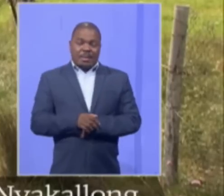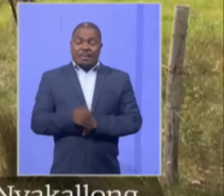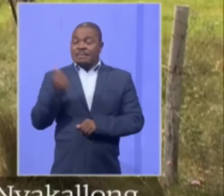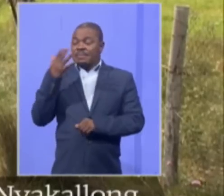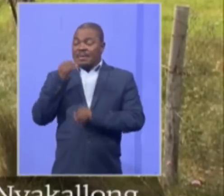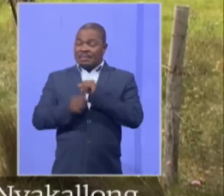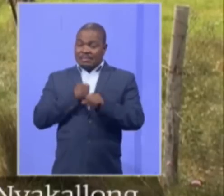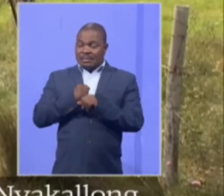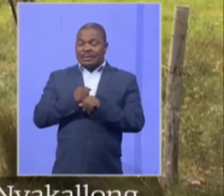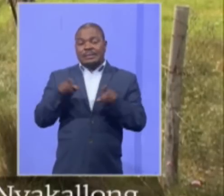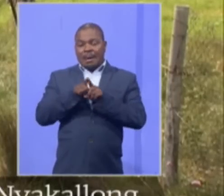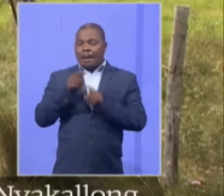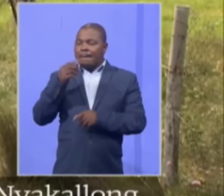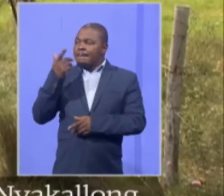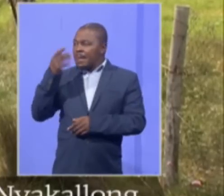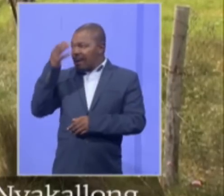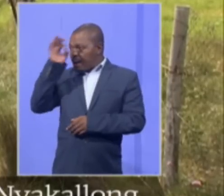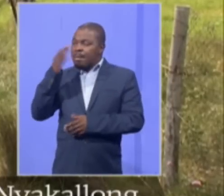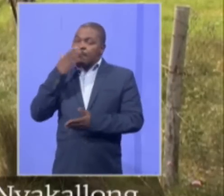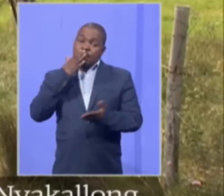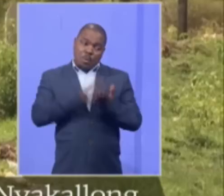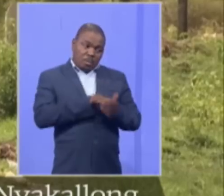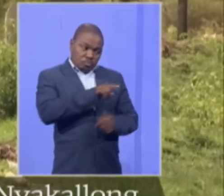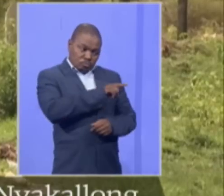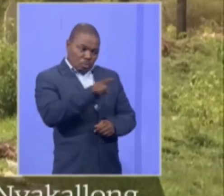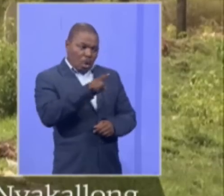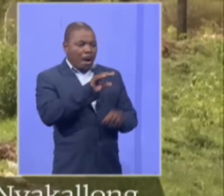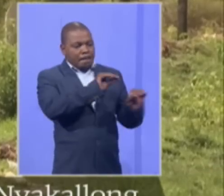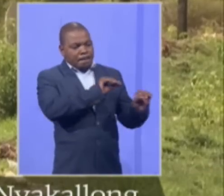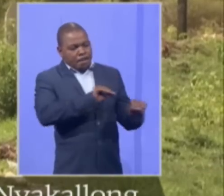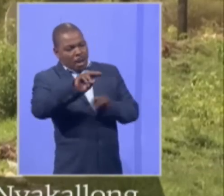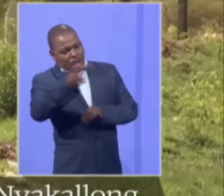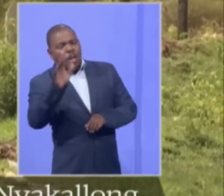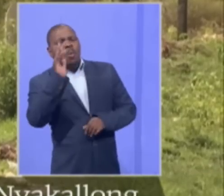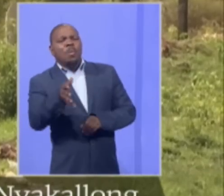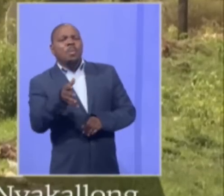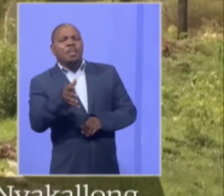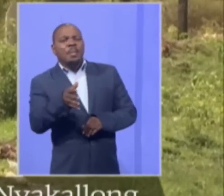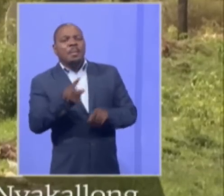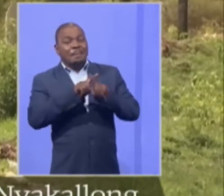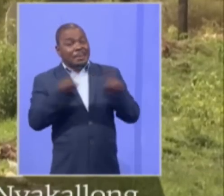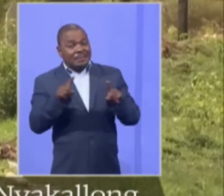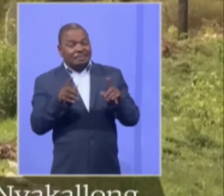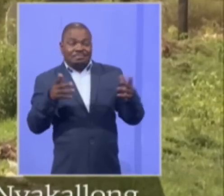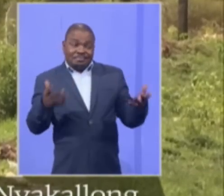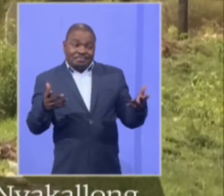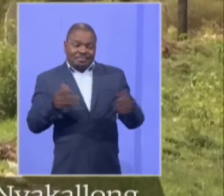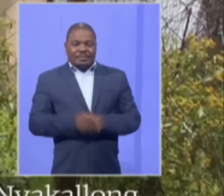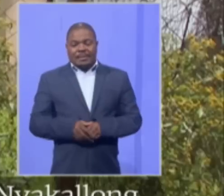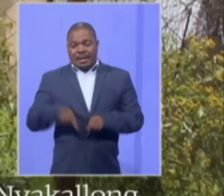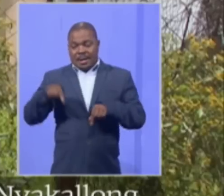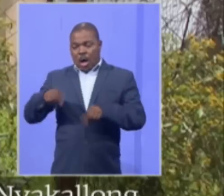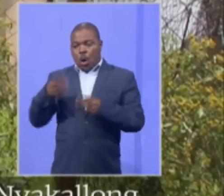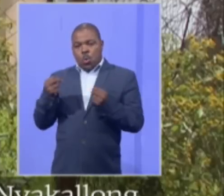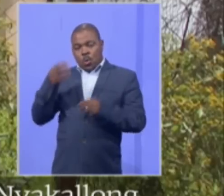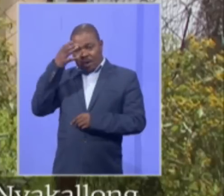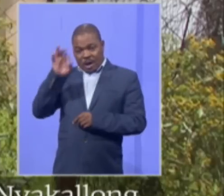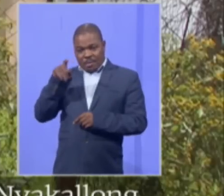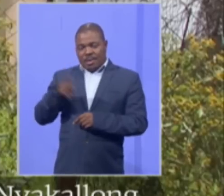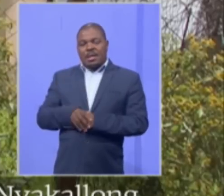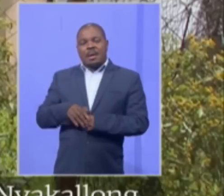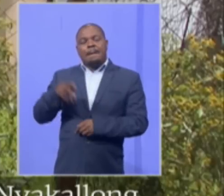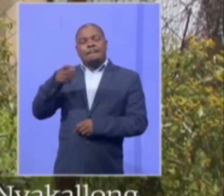feta mmušo o ile wa tshepiša badudi bao ba amegilego go ba iša mafilong a mangwe. E fela pušo ya taolo ya bošupa yeo e etilego pele